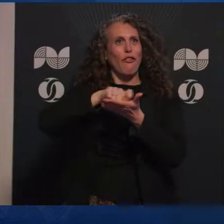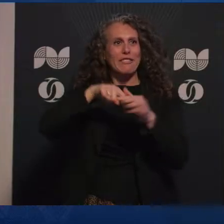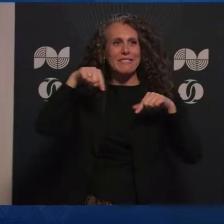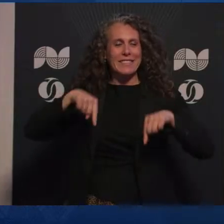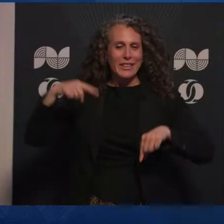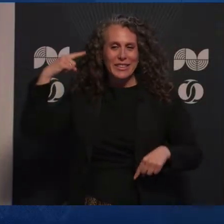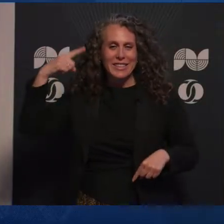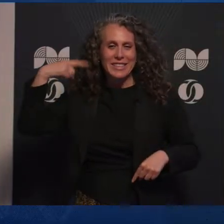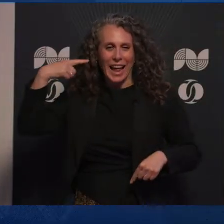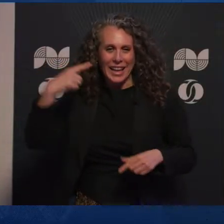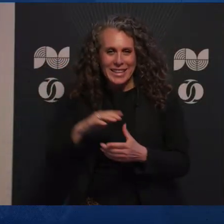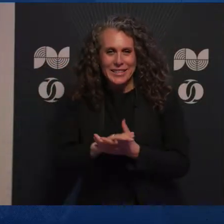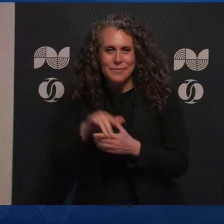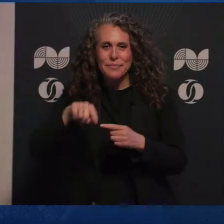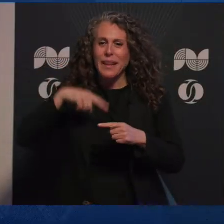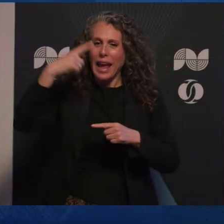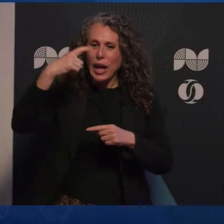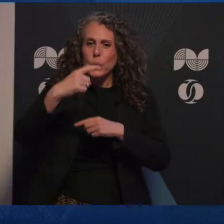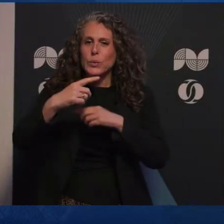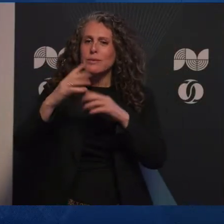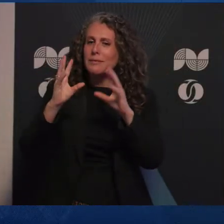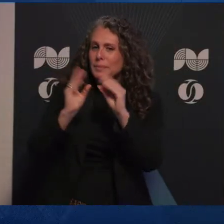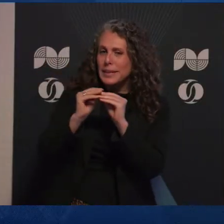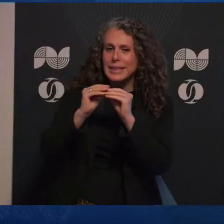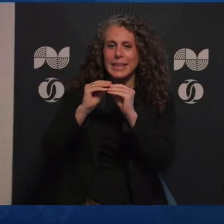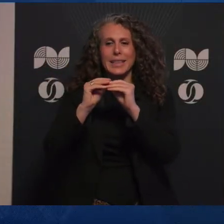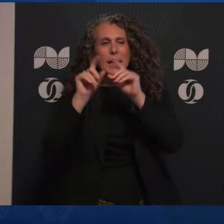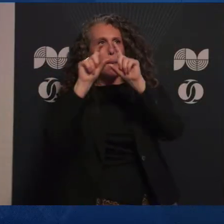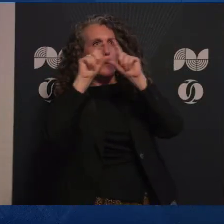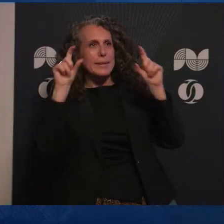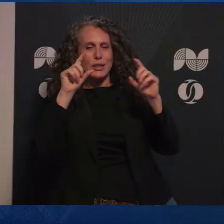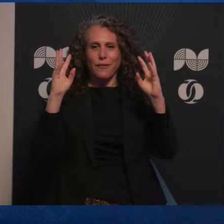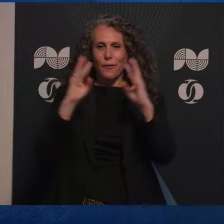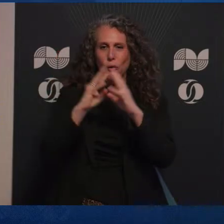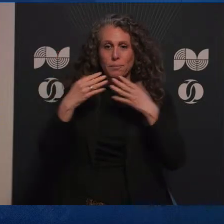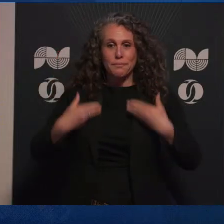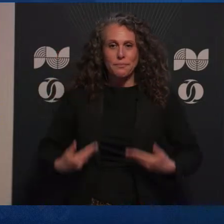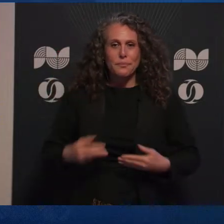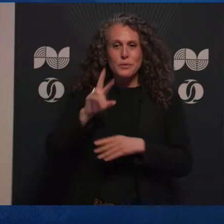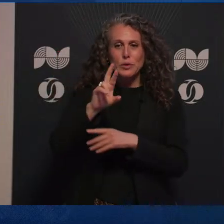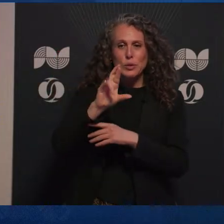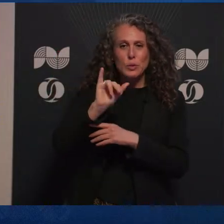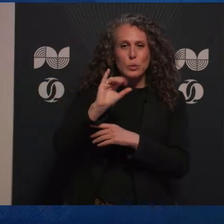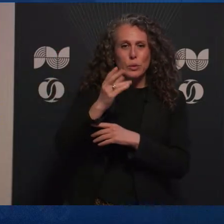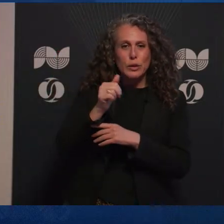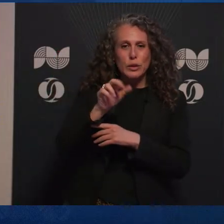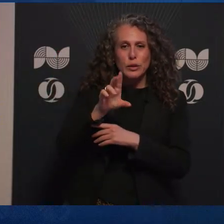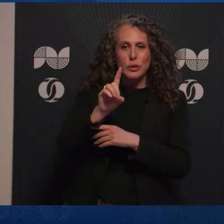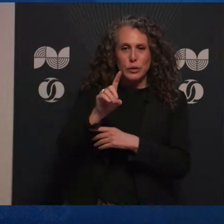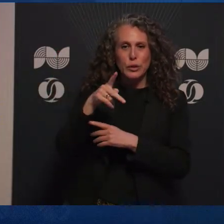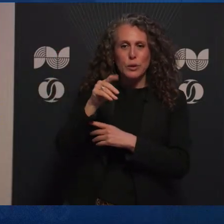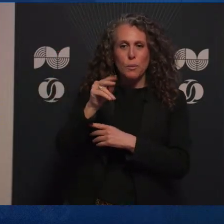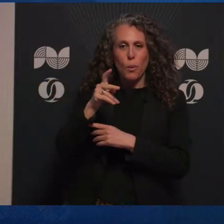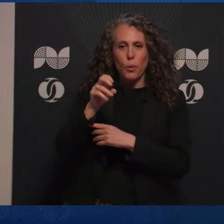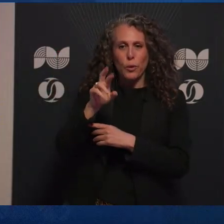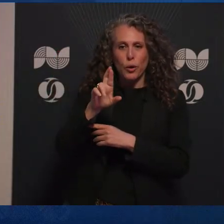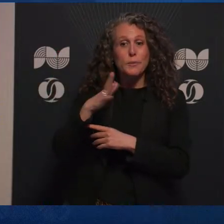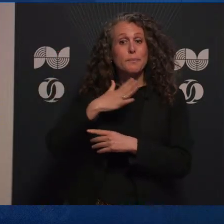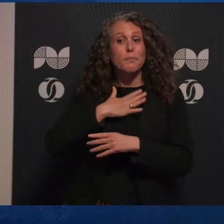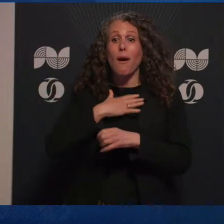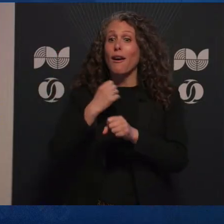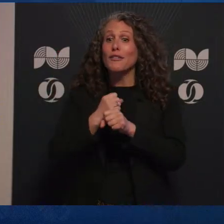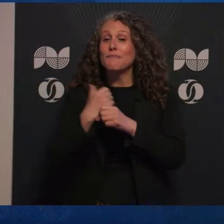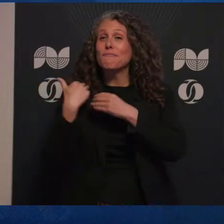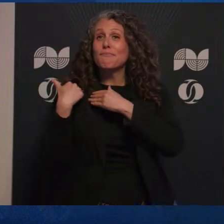2025 annual meeting and business forum. I'm Richard Porter, I'm the Managing Director of Communications here at the bank, and today